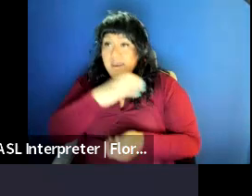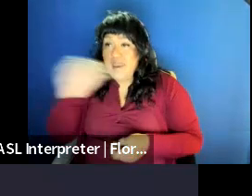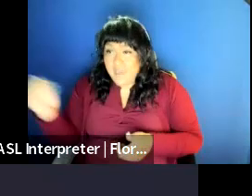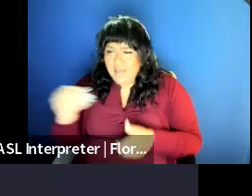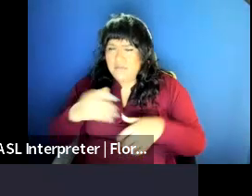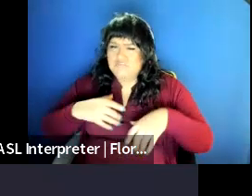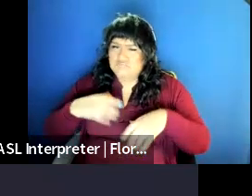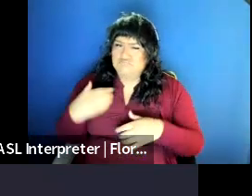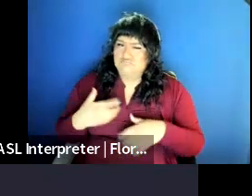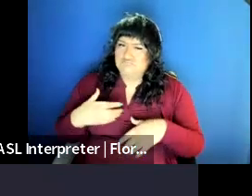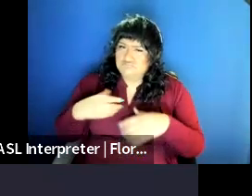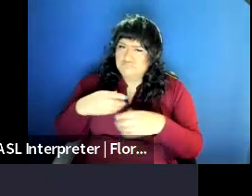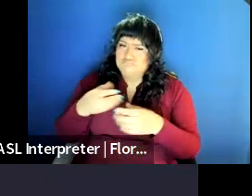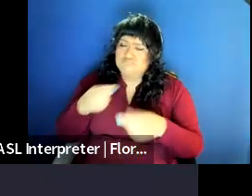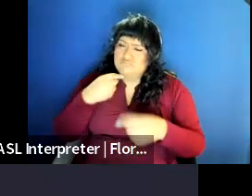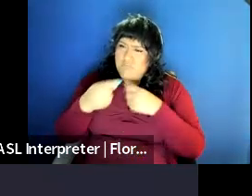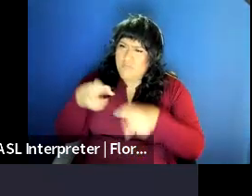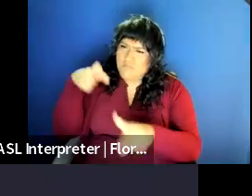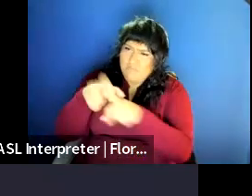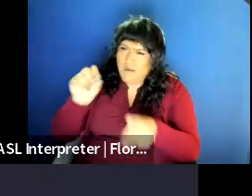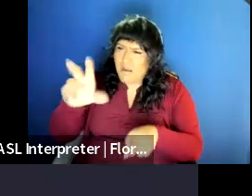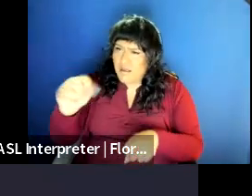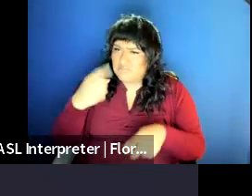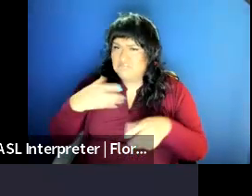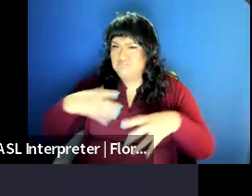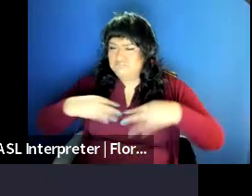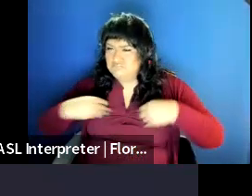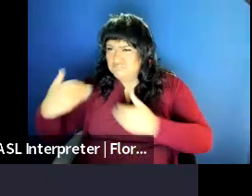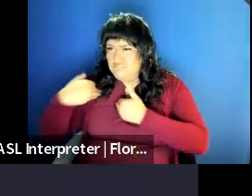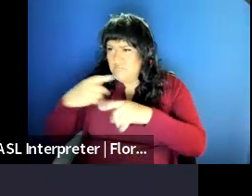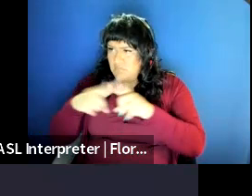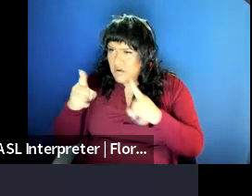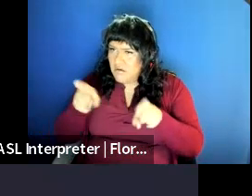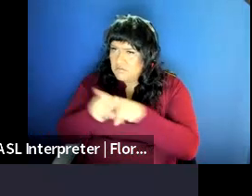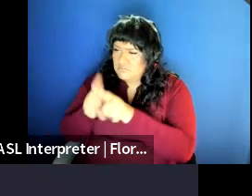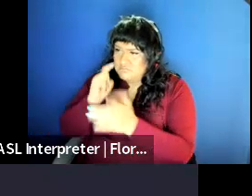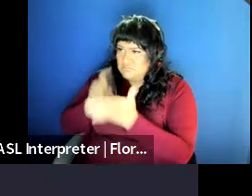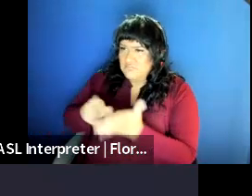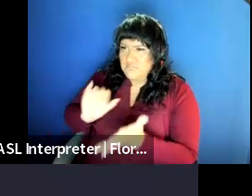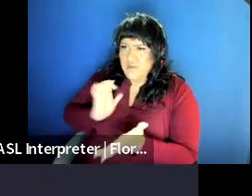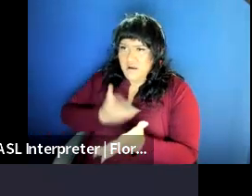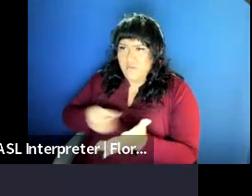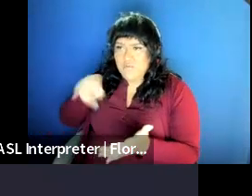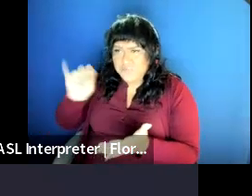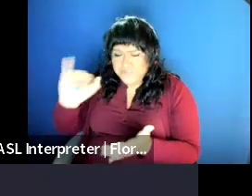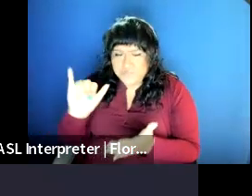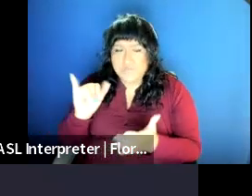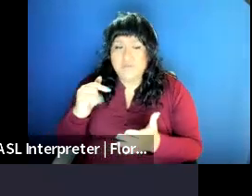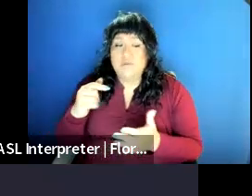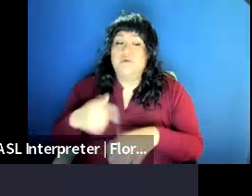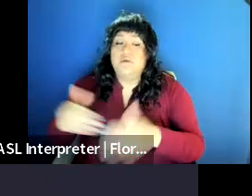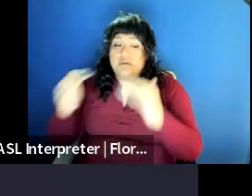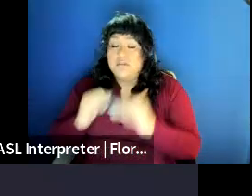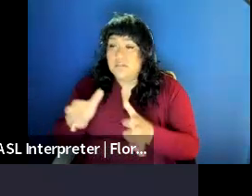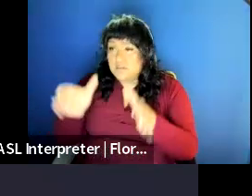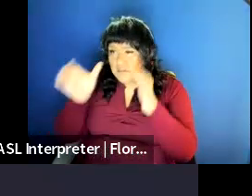we are as people. And lastly, listen like allies. We respect a wide diversity of choices and perspectives, even when